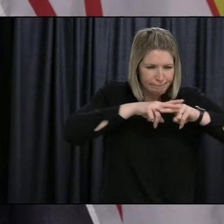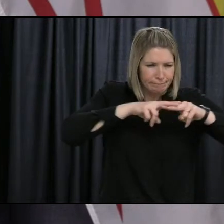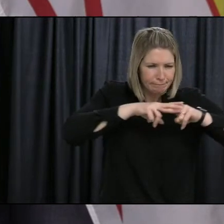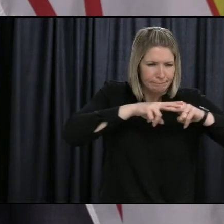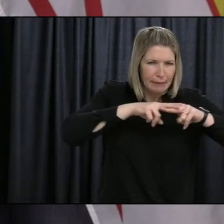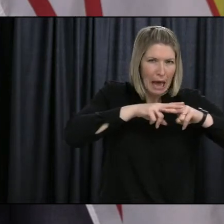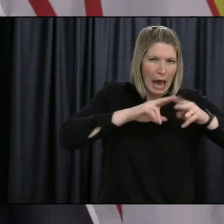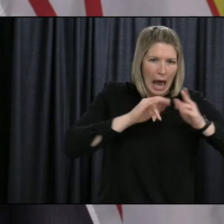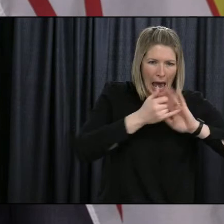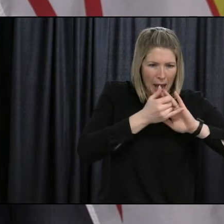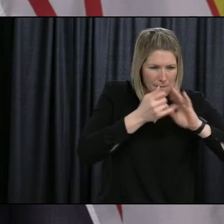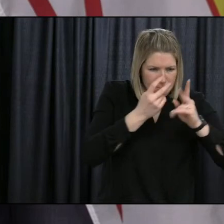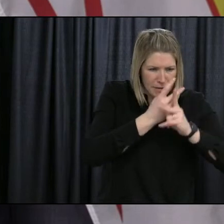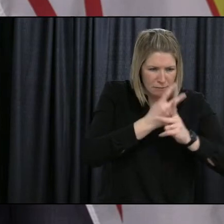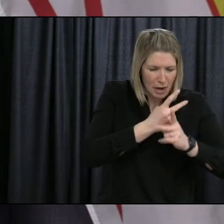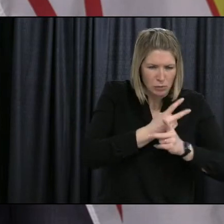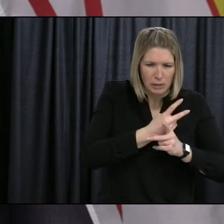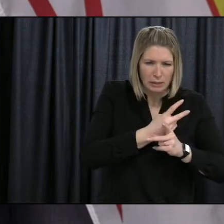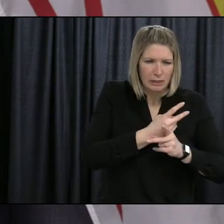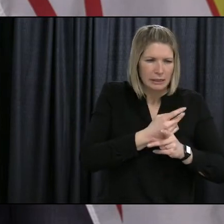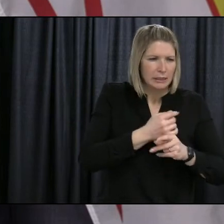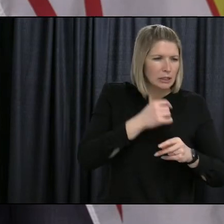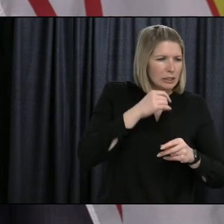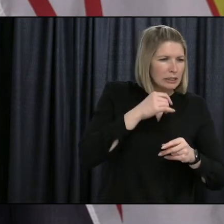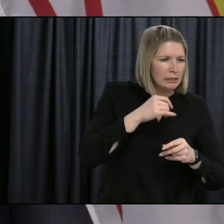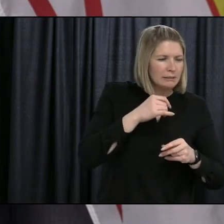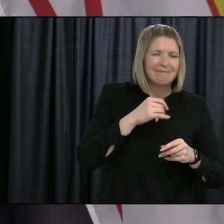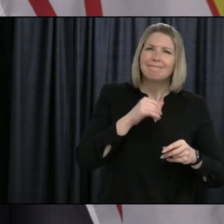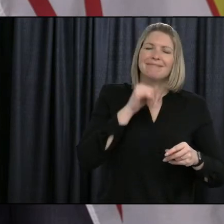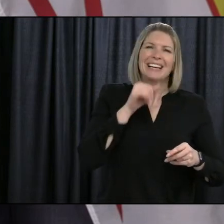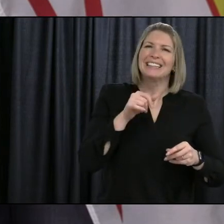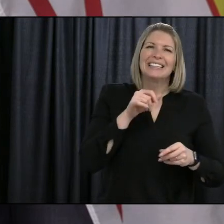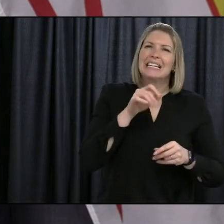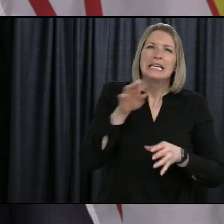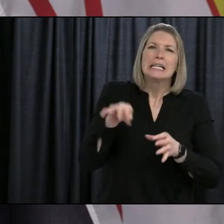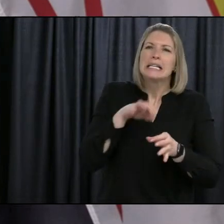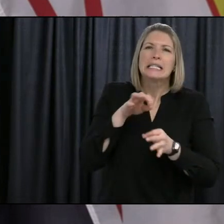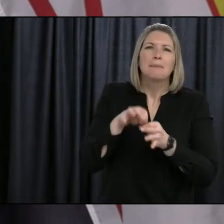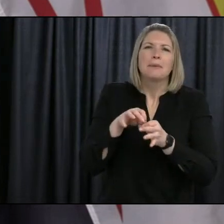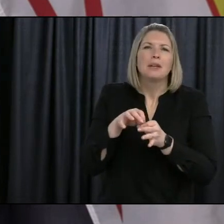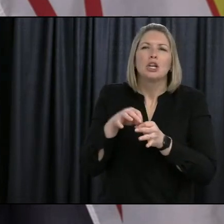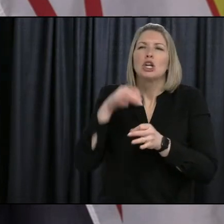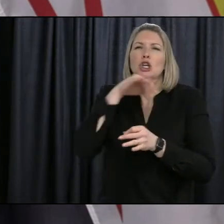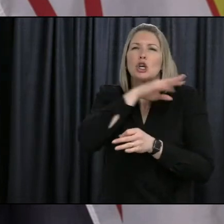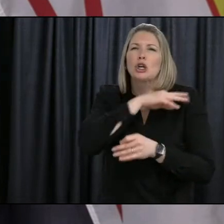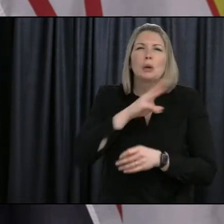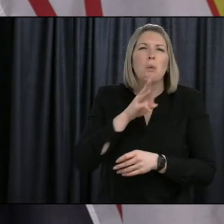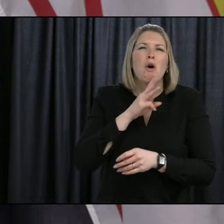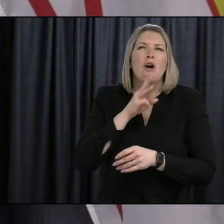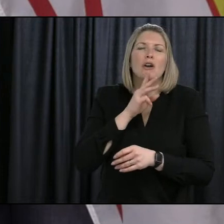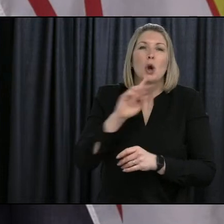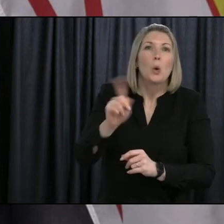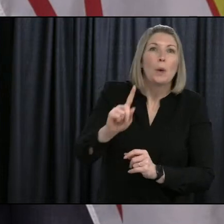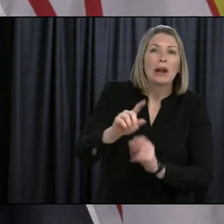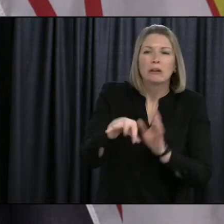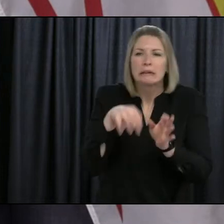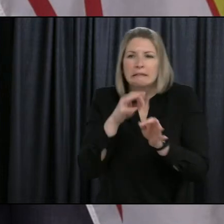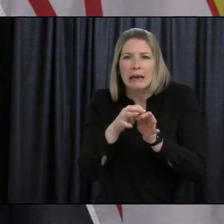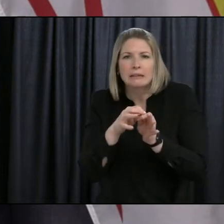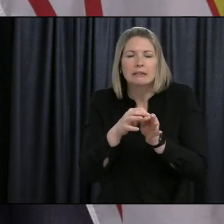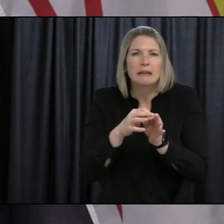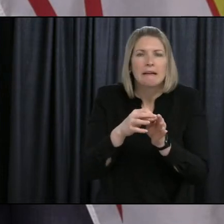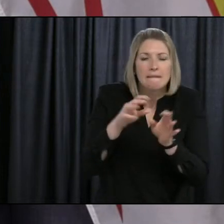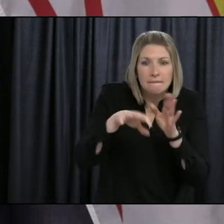use that elsewhere in the province. It's not quite as simple as just going in and testing the wastewater. There is a protocol and a process that has to happen,